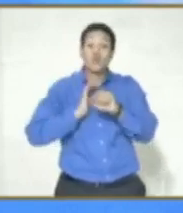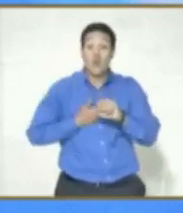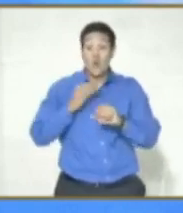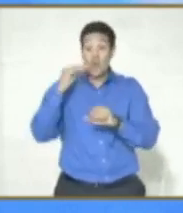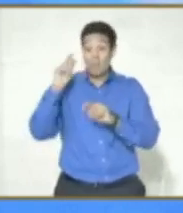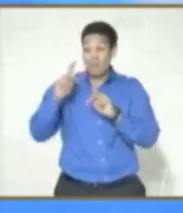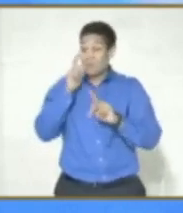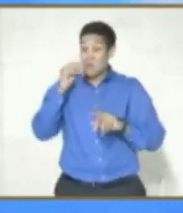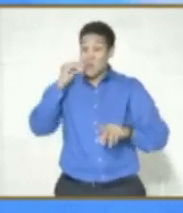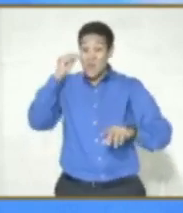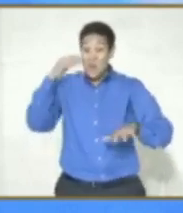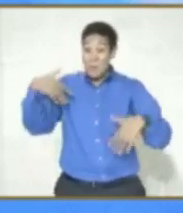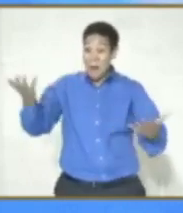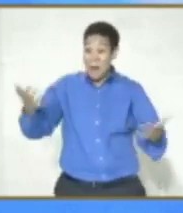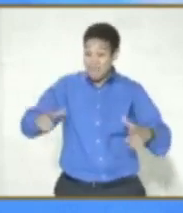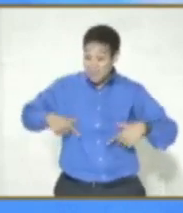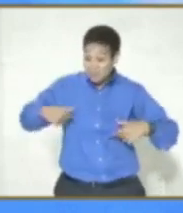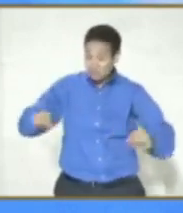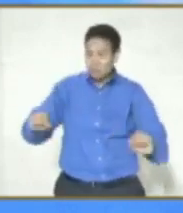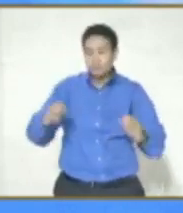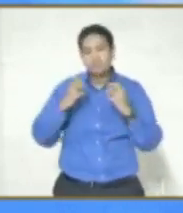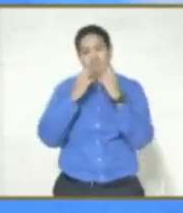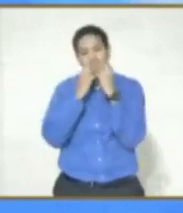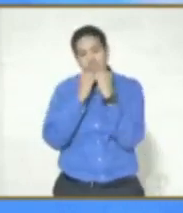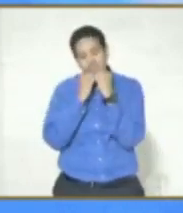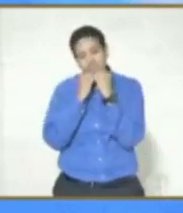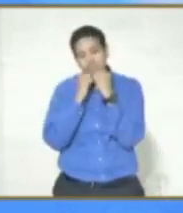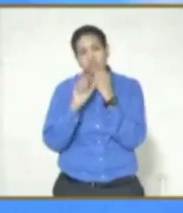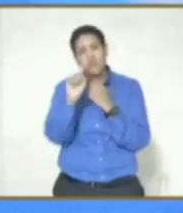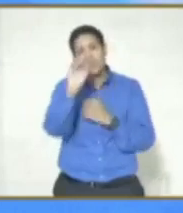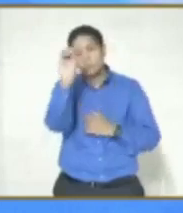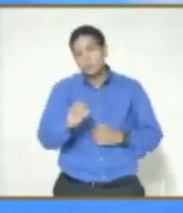population is well taken care of.